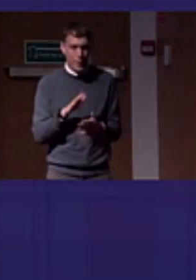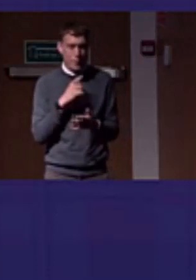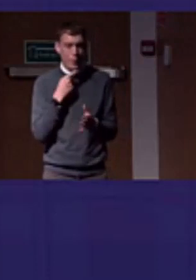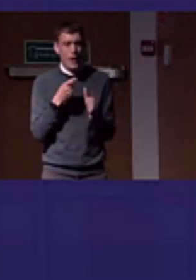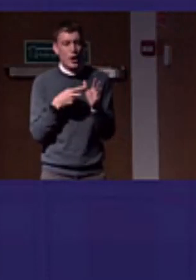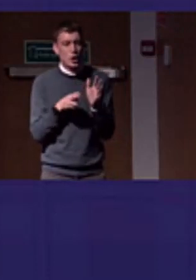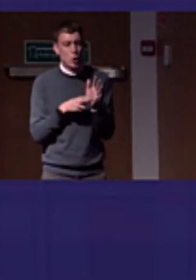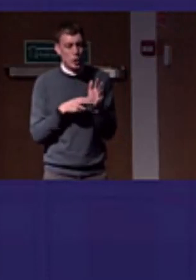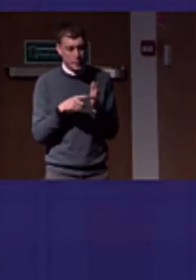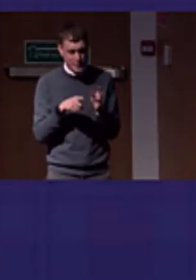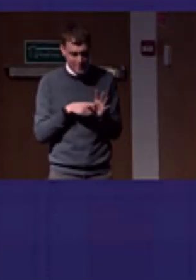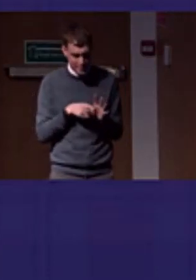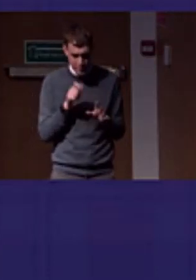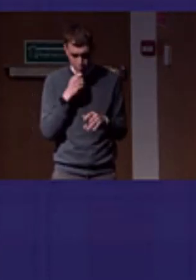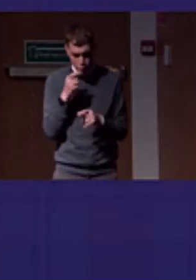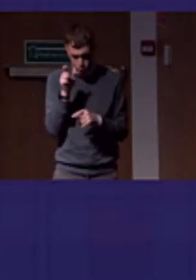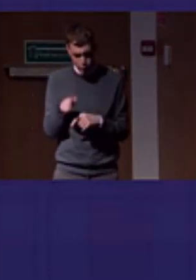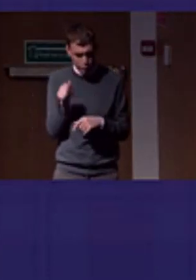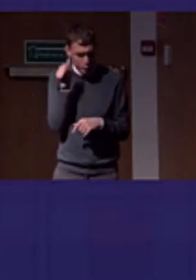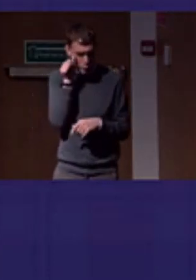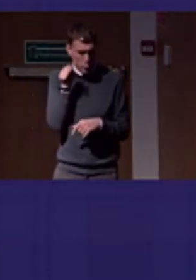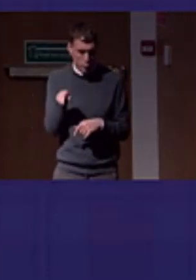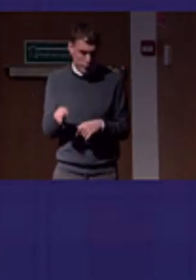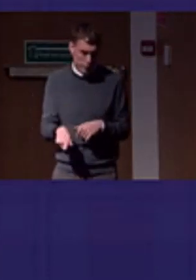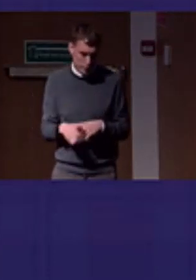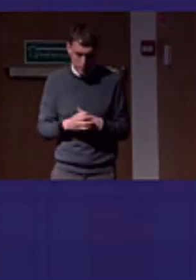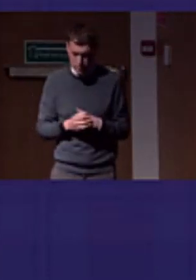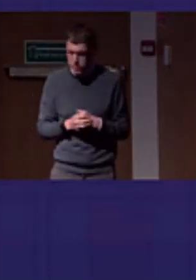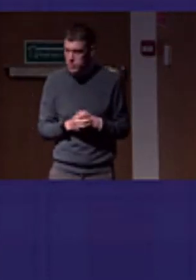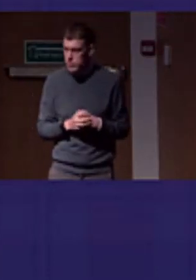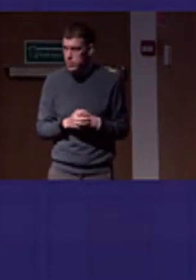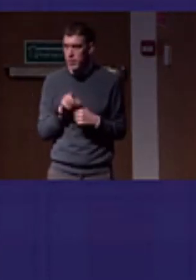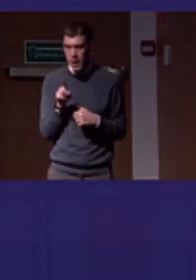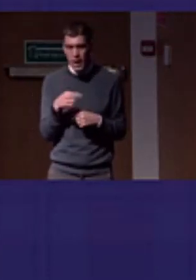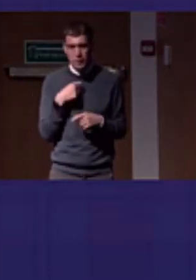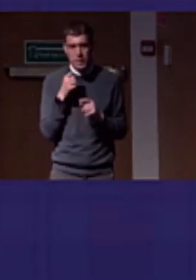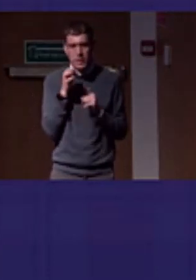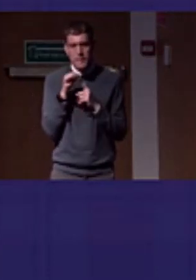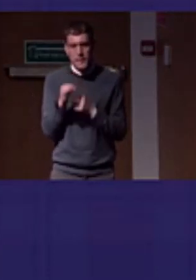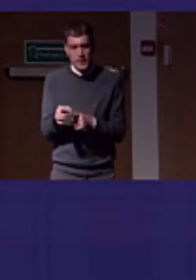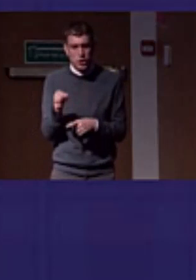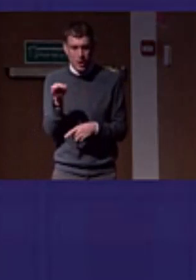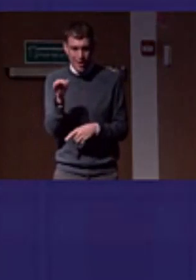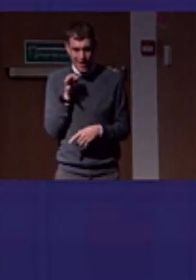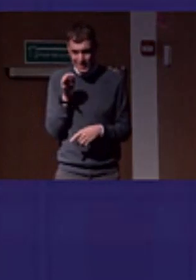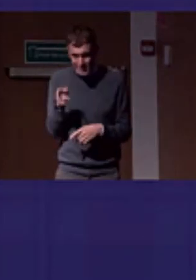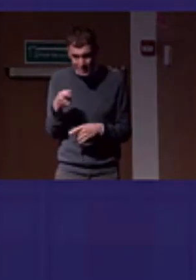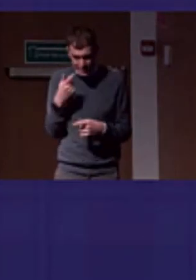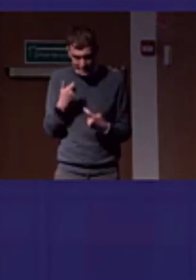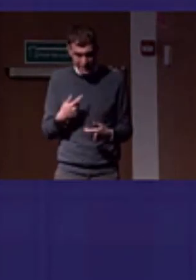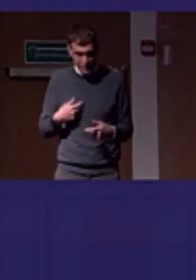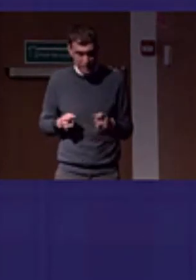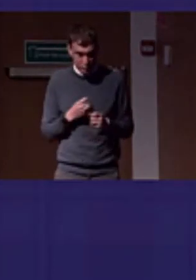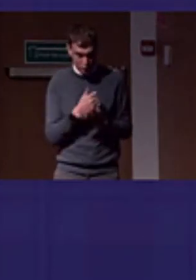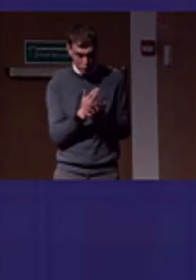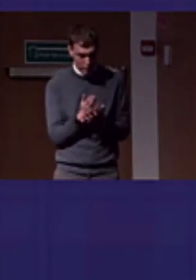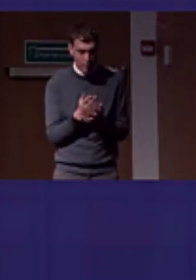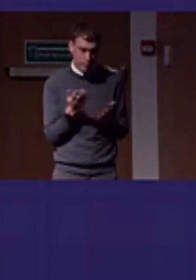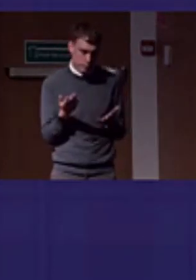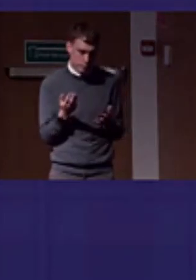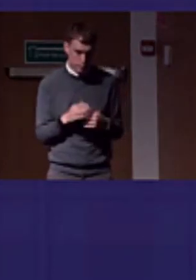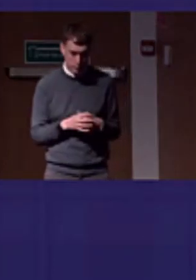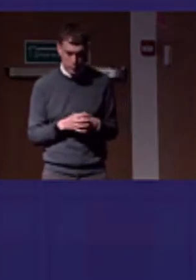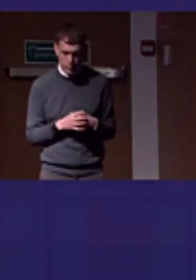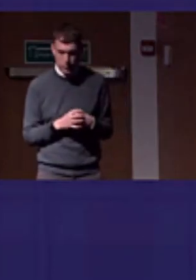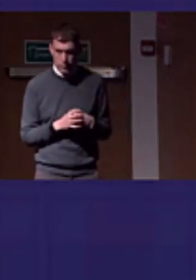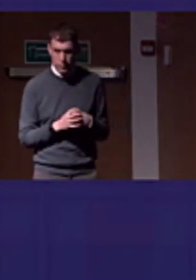I asked him for permission, even though I didn't share his name. We'll never, ever share someone else's story, even anonymized. You can say